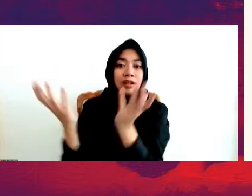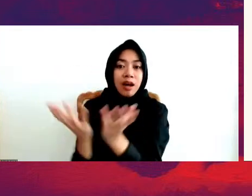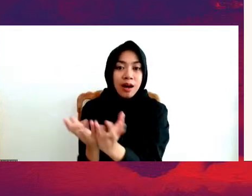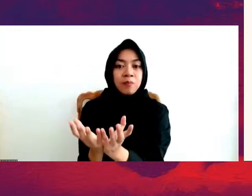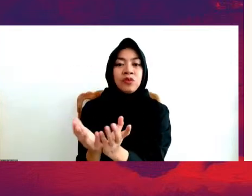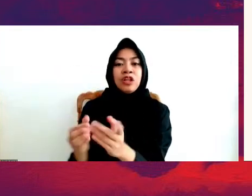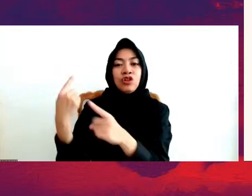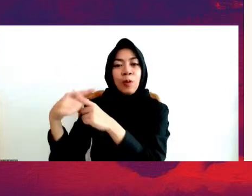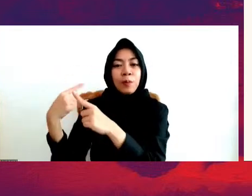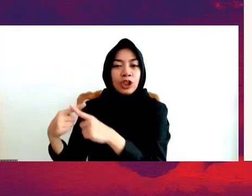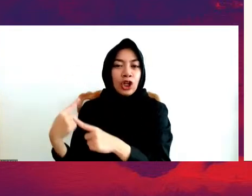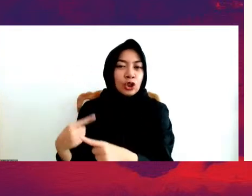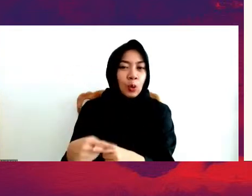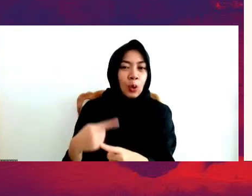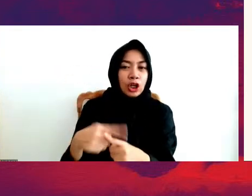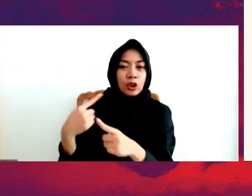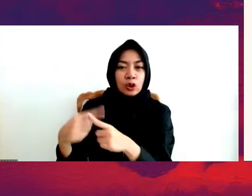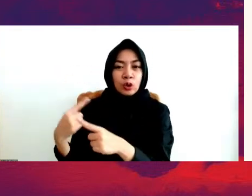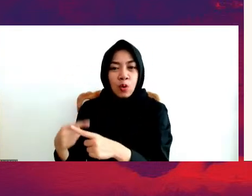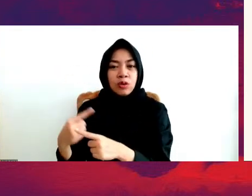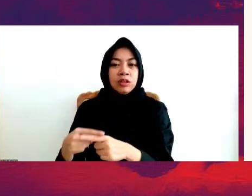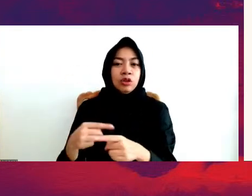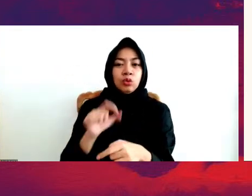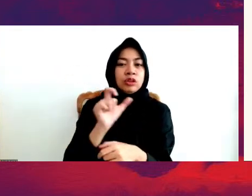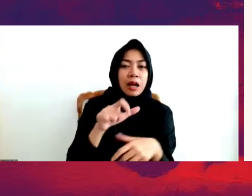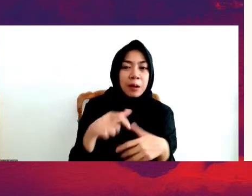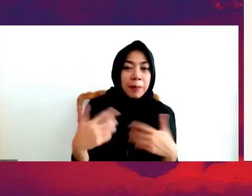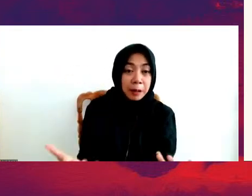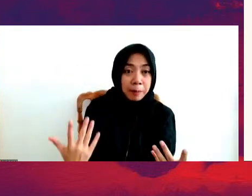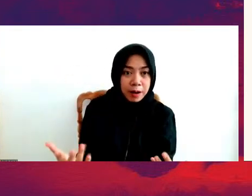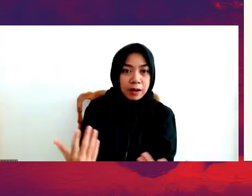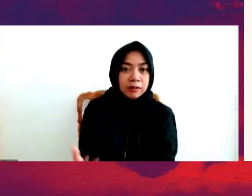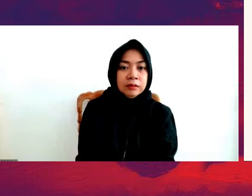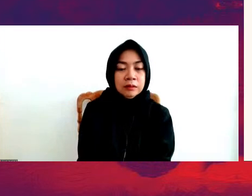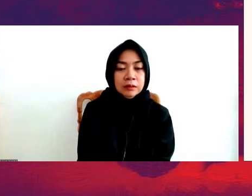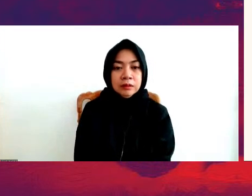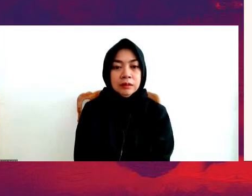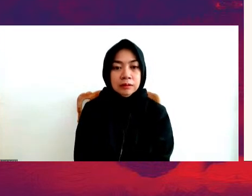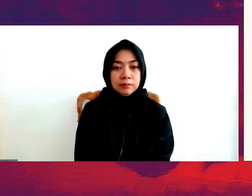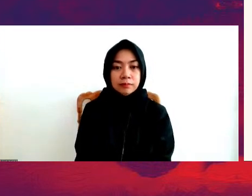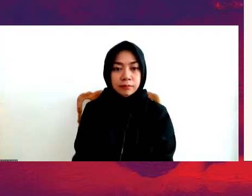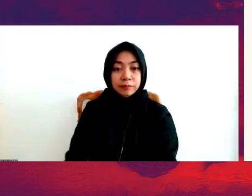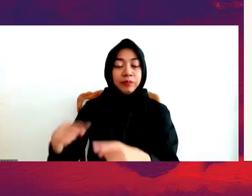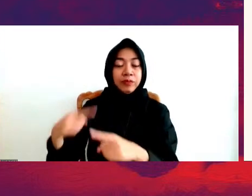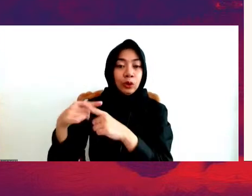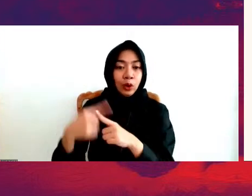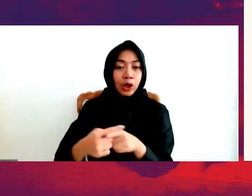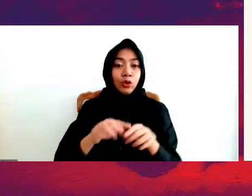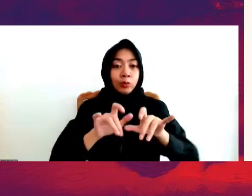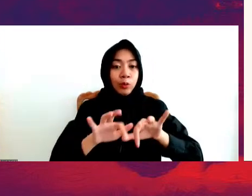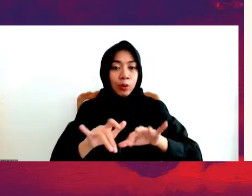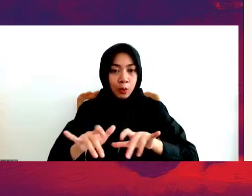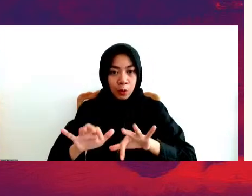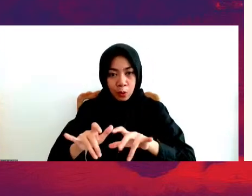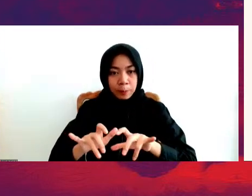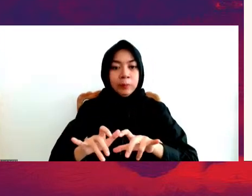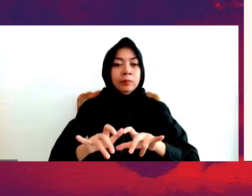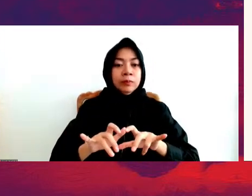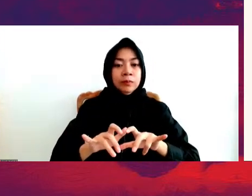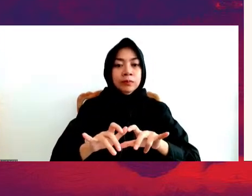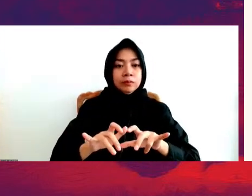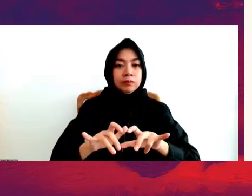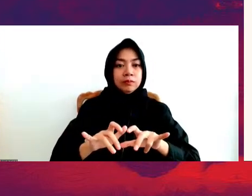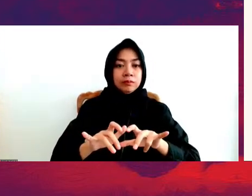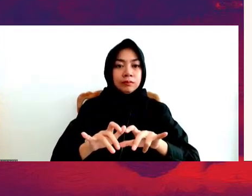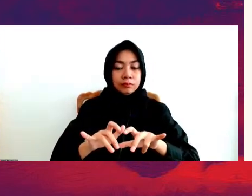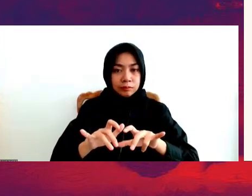have used, which is the Alkaya-Foster method that underlies the global MPI computation. So